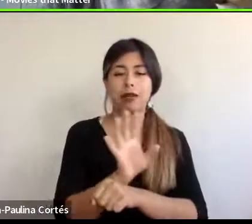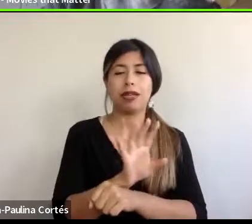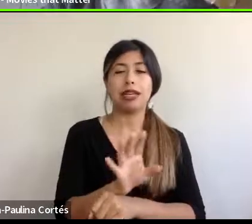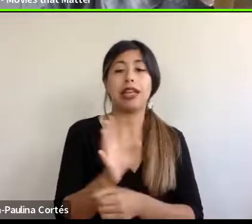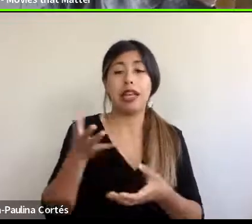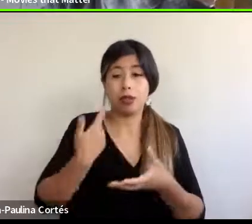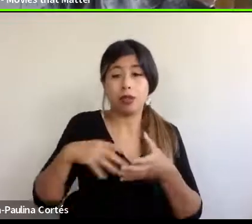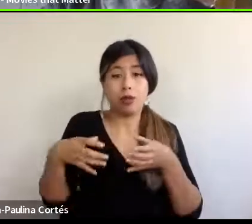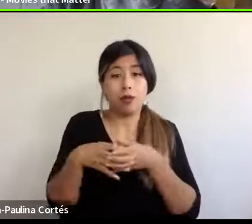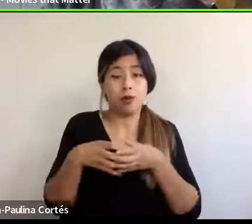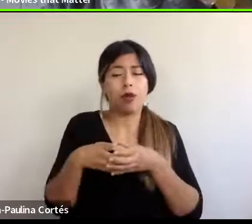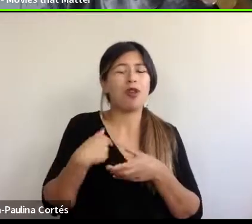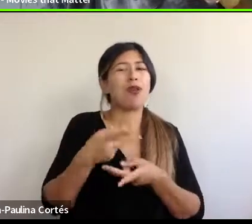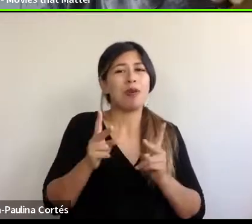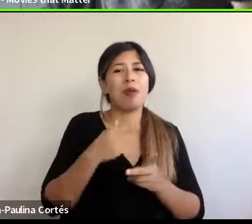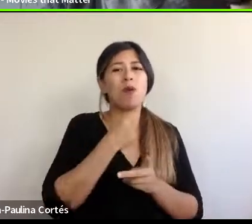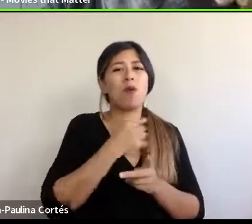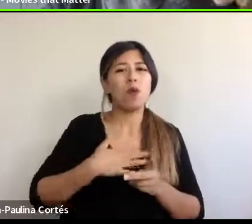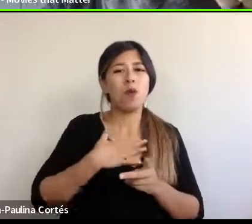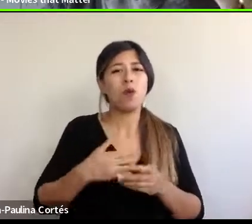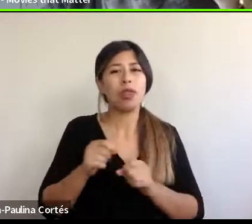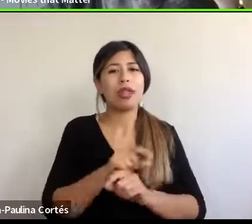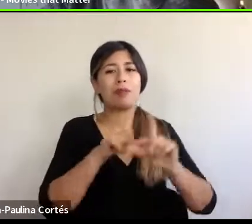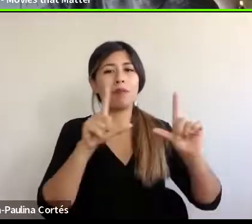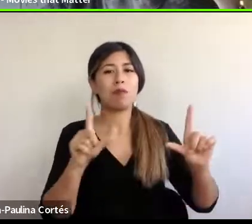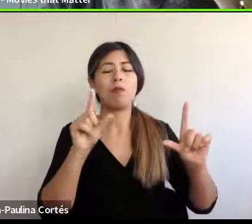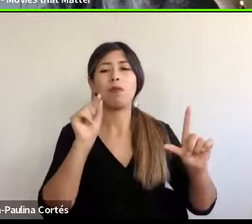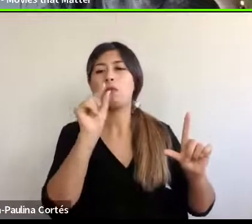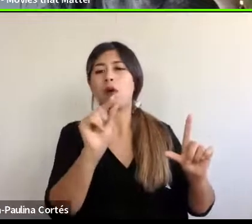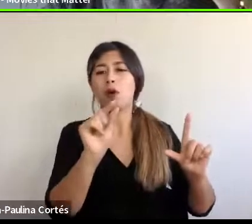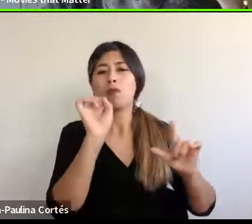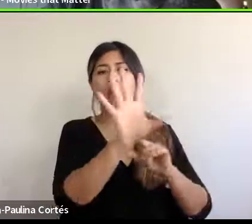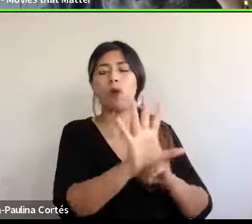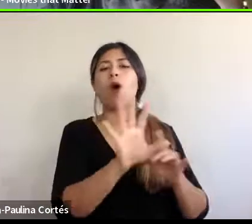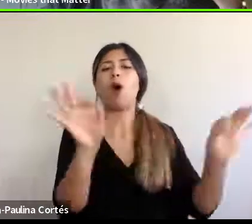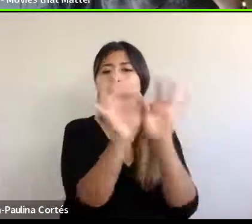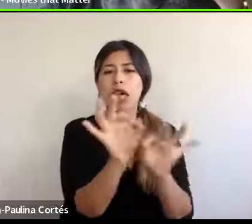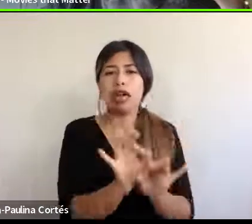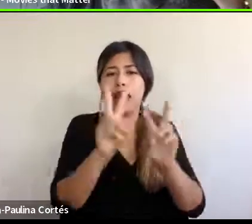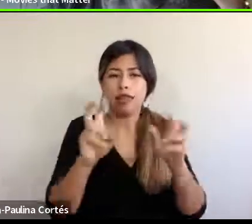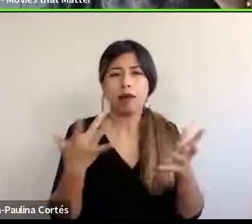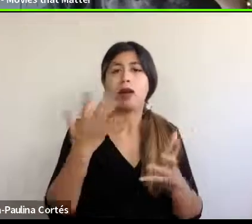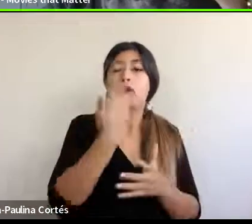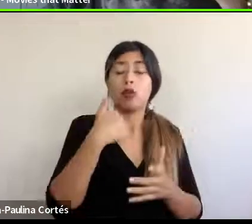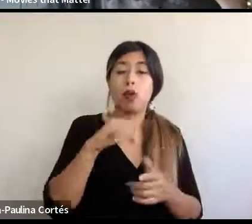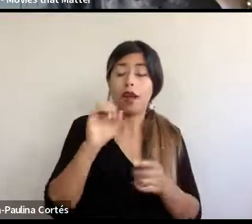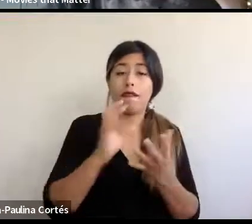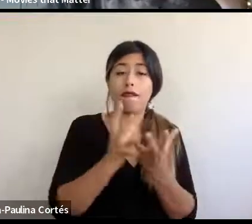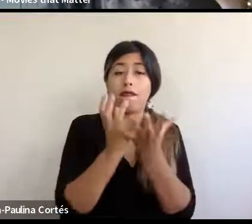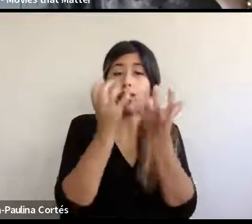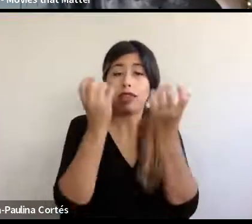about Movies That Matter in general, because we're more than just a festival. Cool. Let's see if this works. Super.